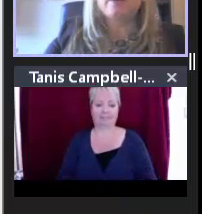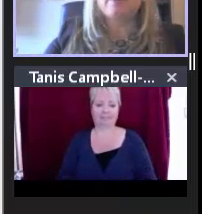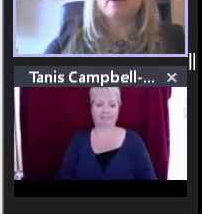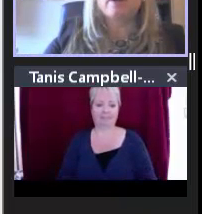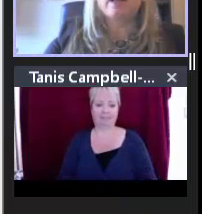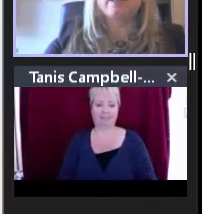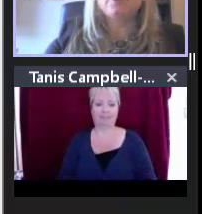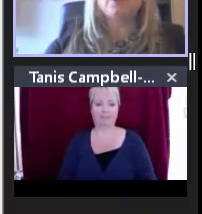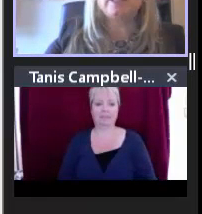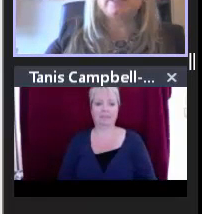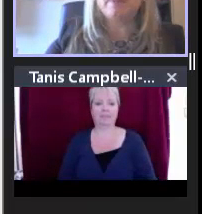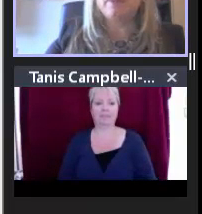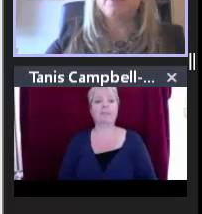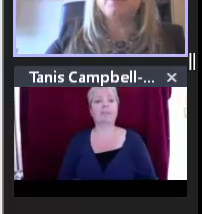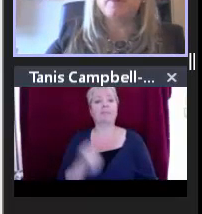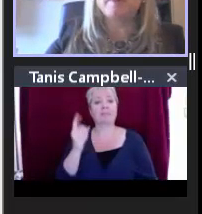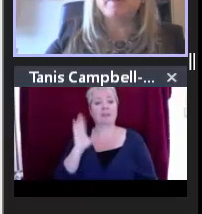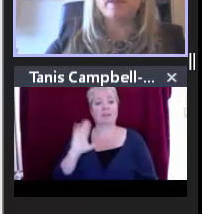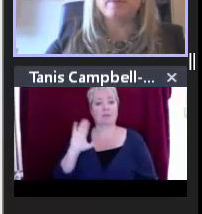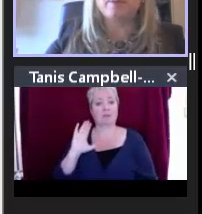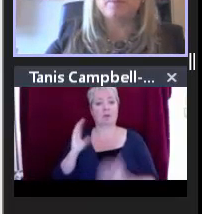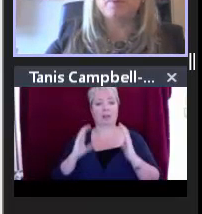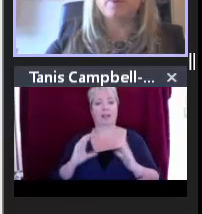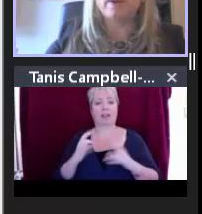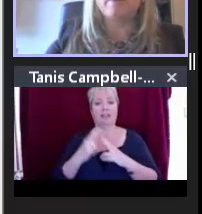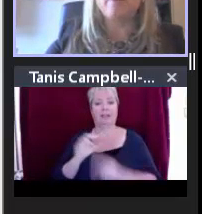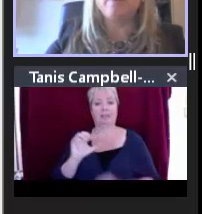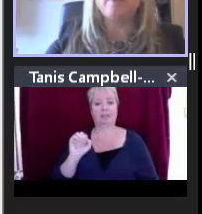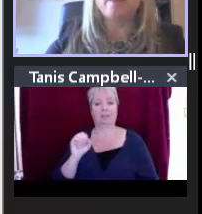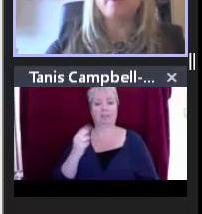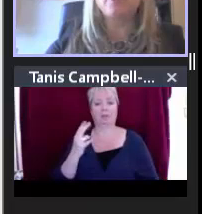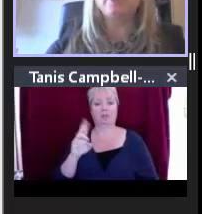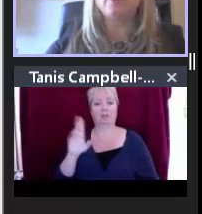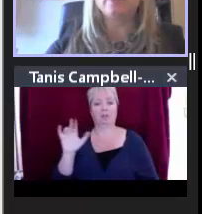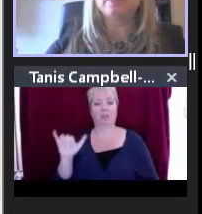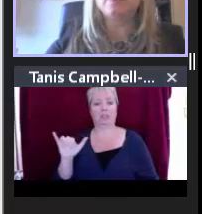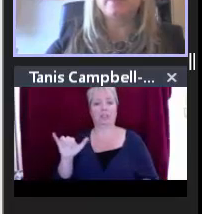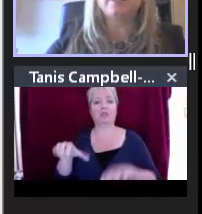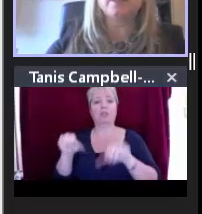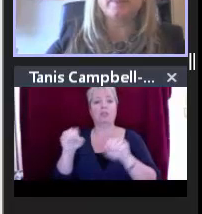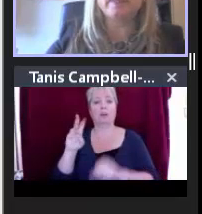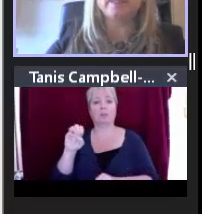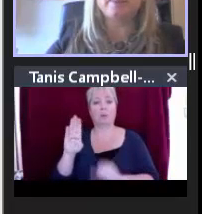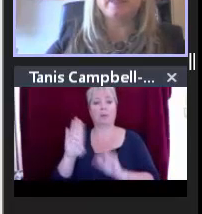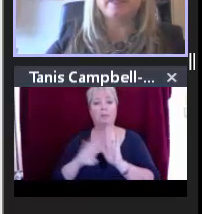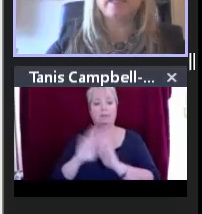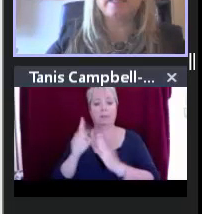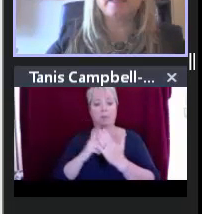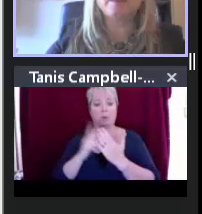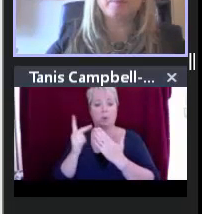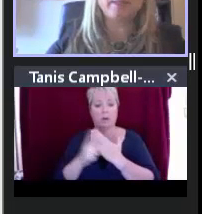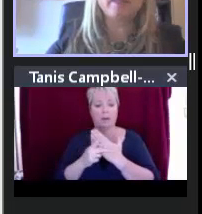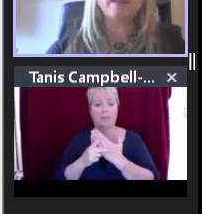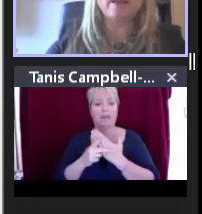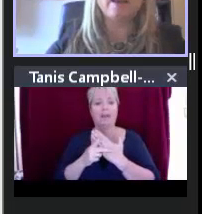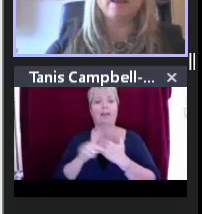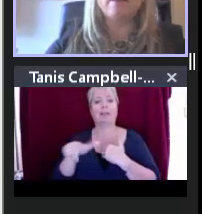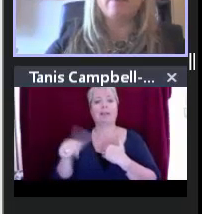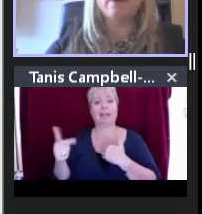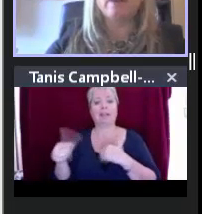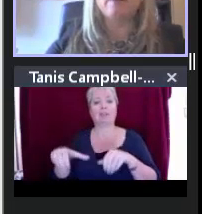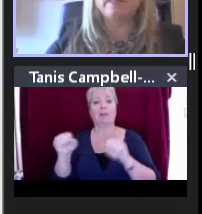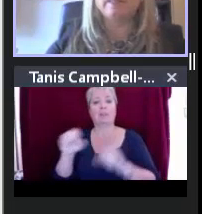Shirley is another of our clients. She's been through the web development program, but she also went into business abilities and completed